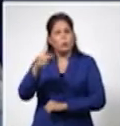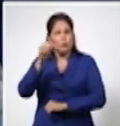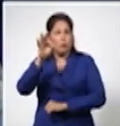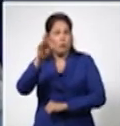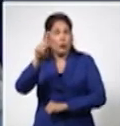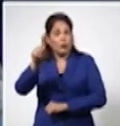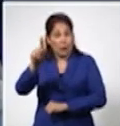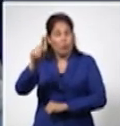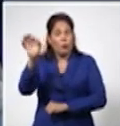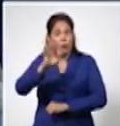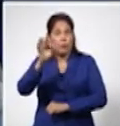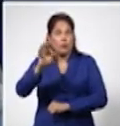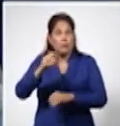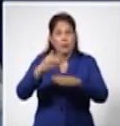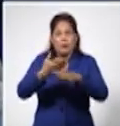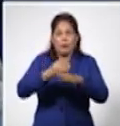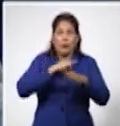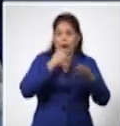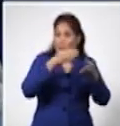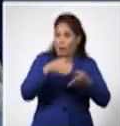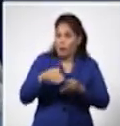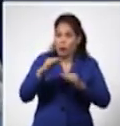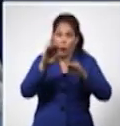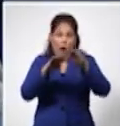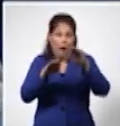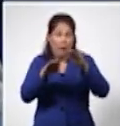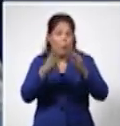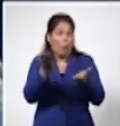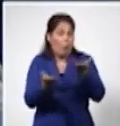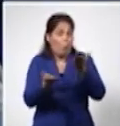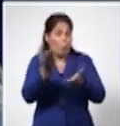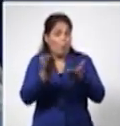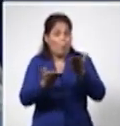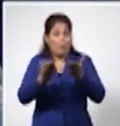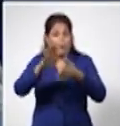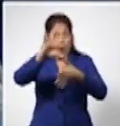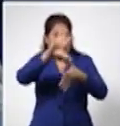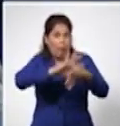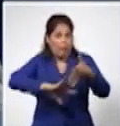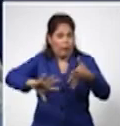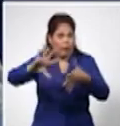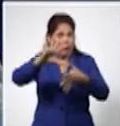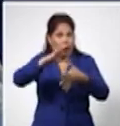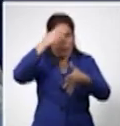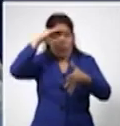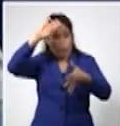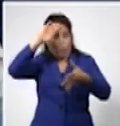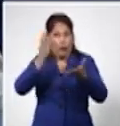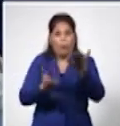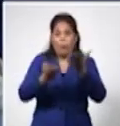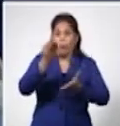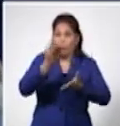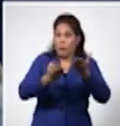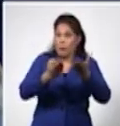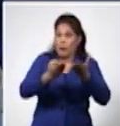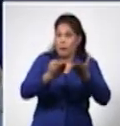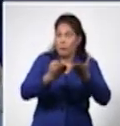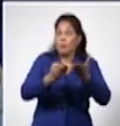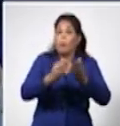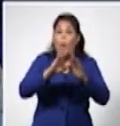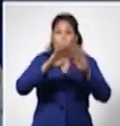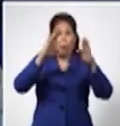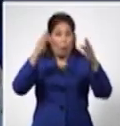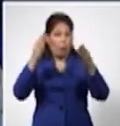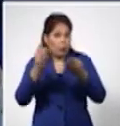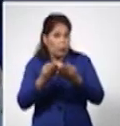or 98.9%, are clinically stable. No COVID-19 related deaths have